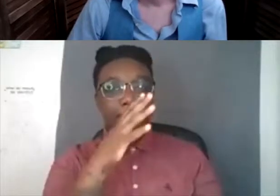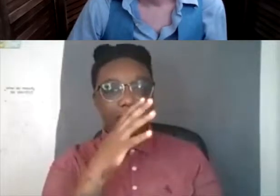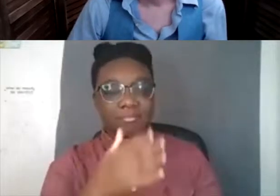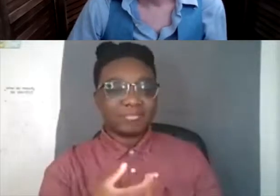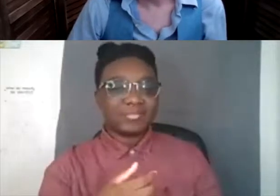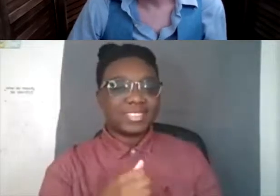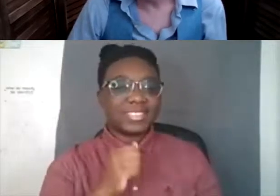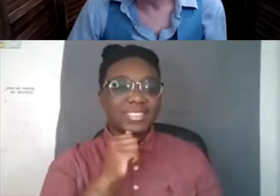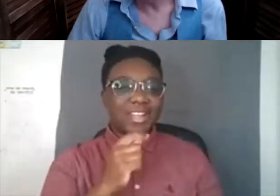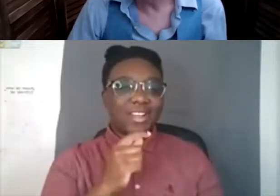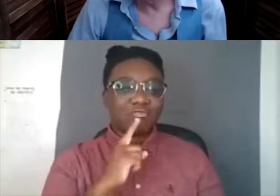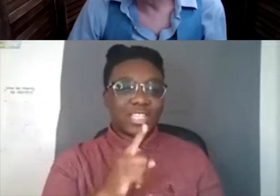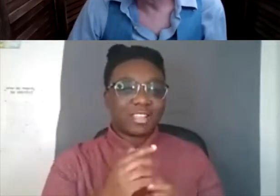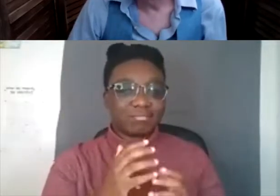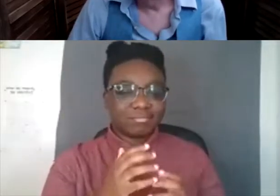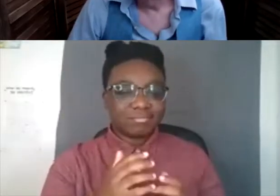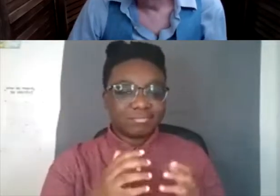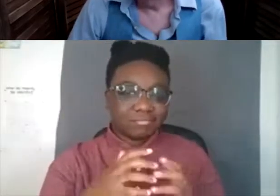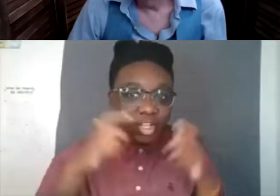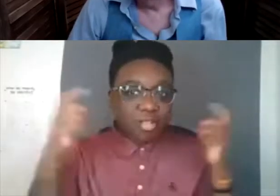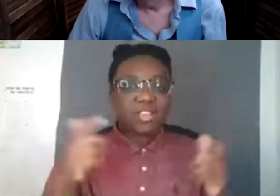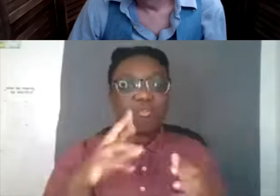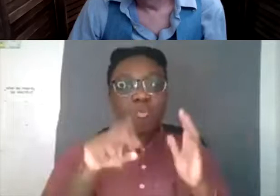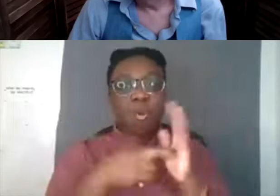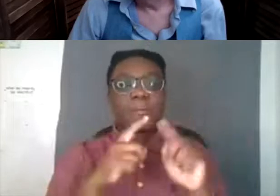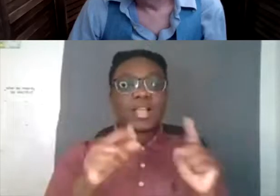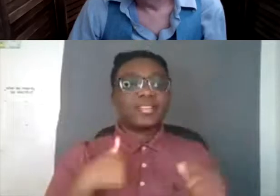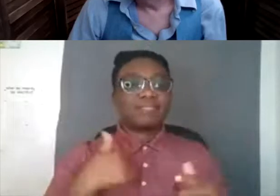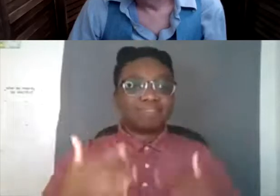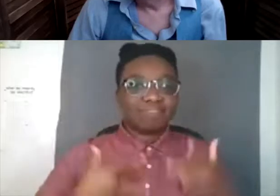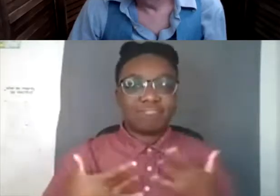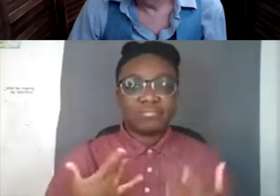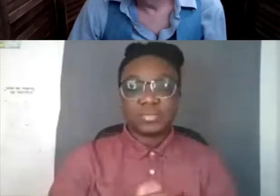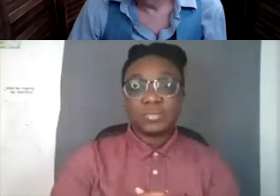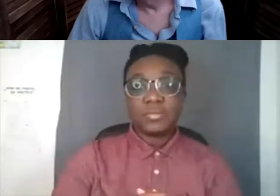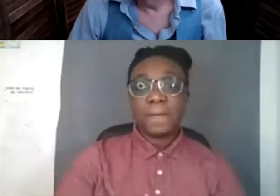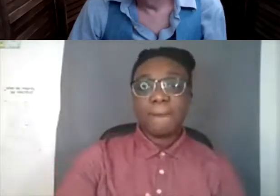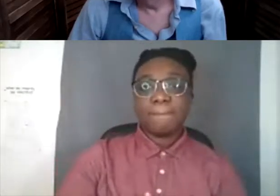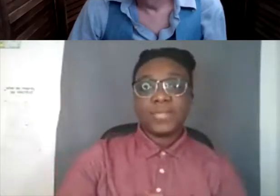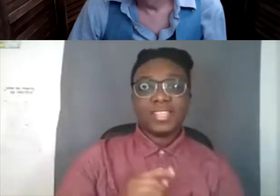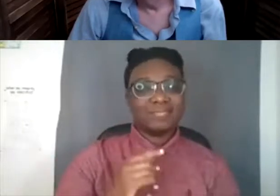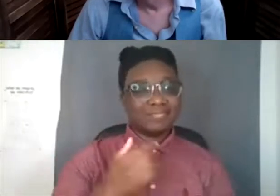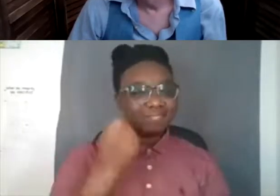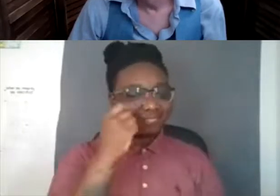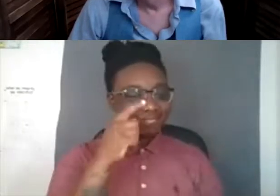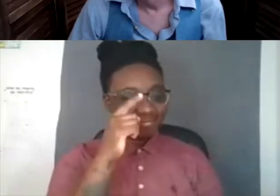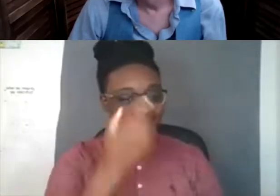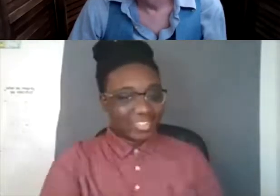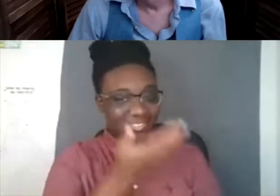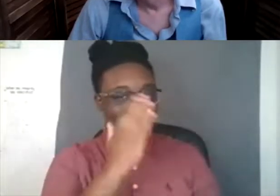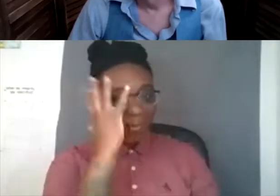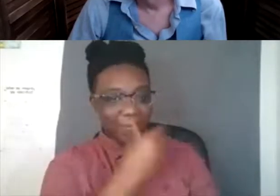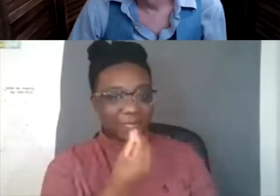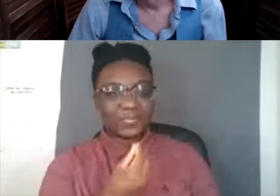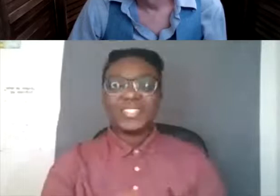it. Thank you, Zuli. Thank you. So you're very pretty, honey. Thank you. So